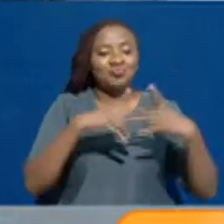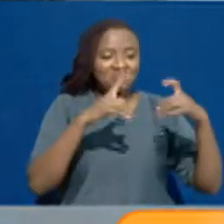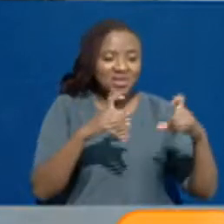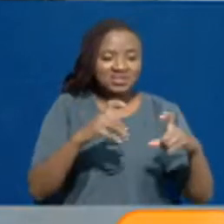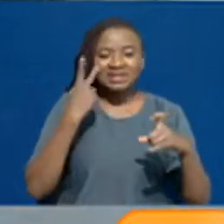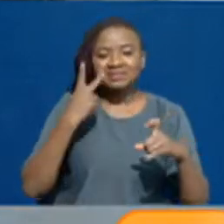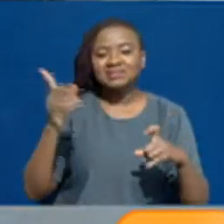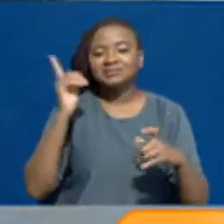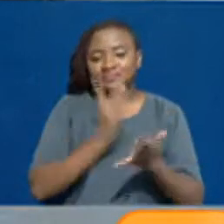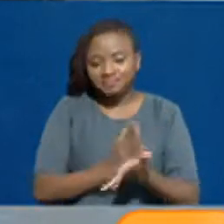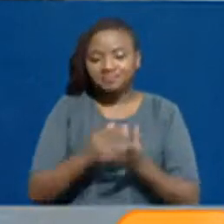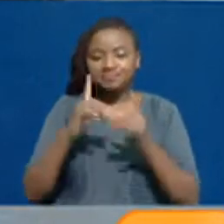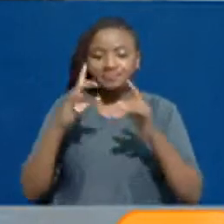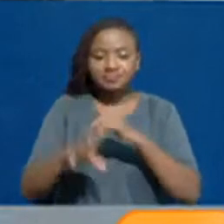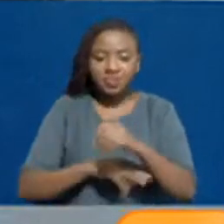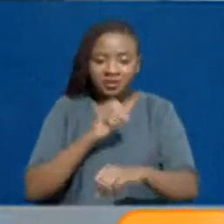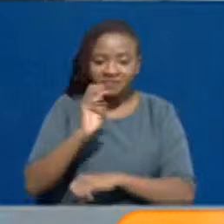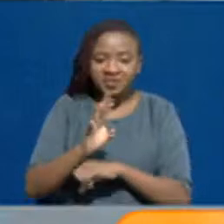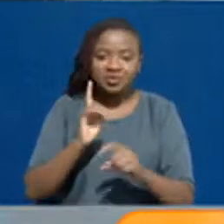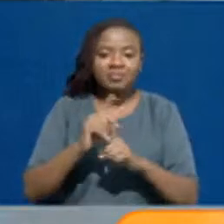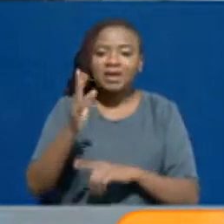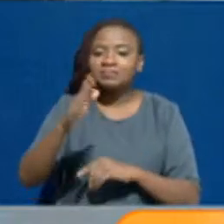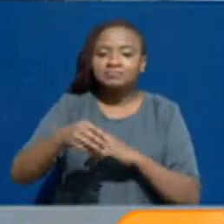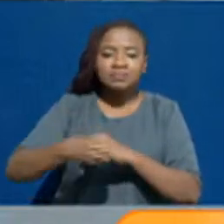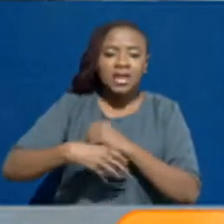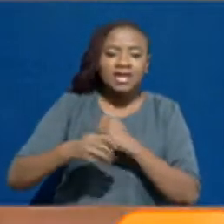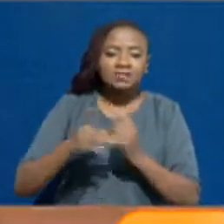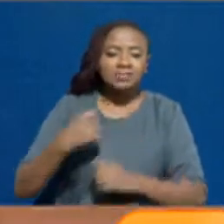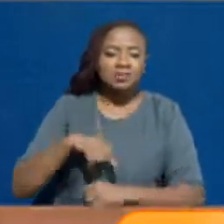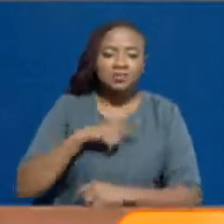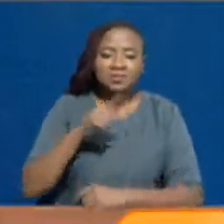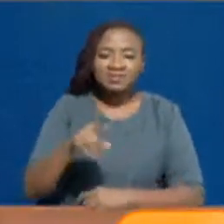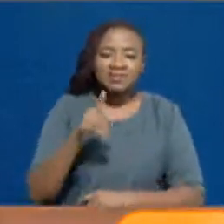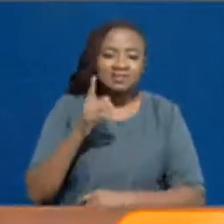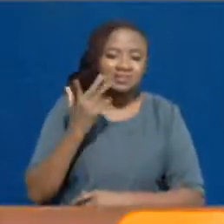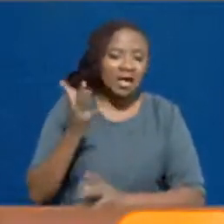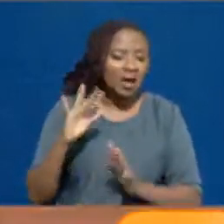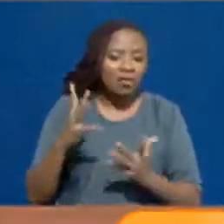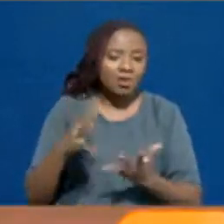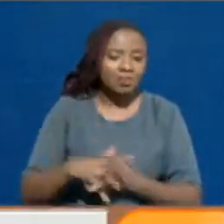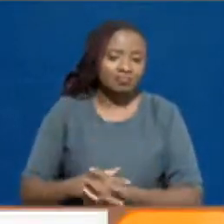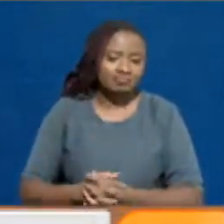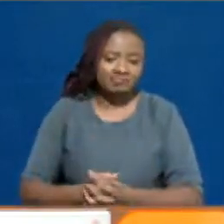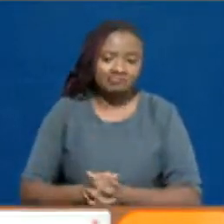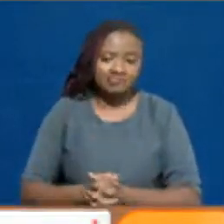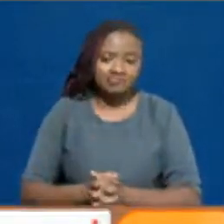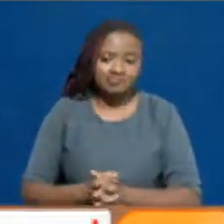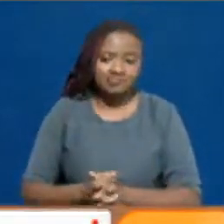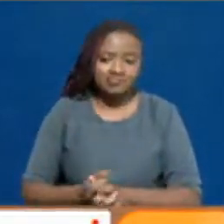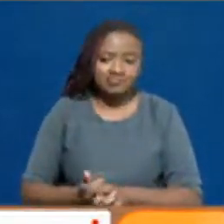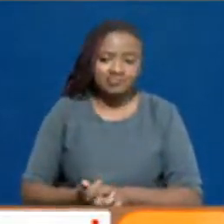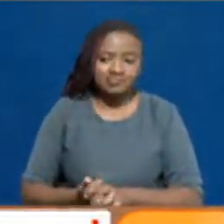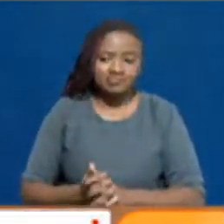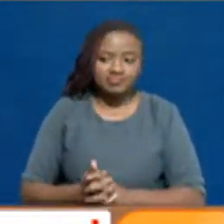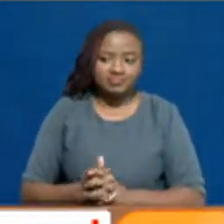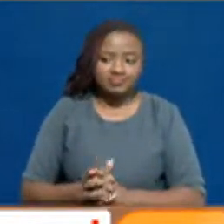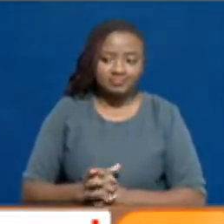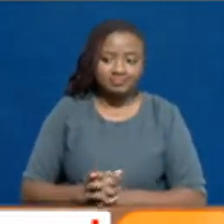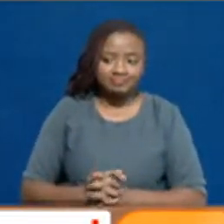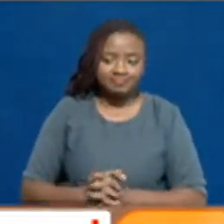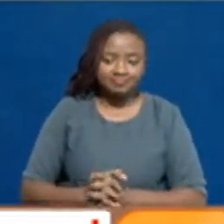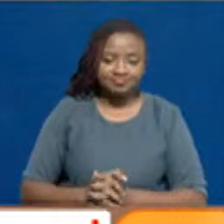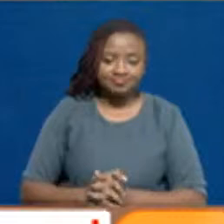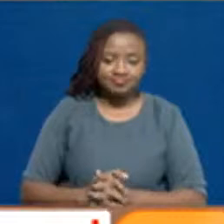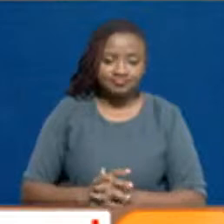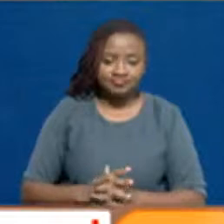videos. Describe for us how bad it is. Well, just to put it simply, if you're